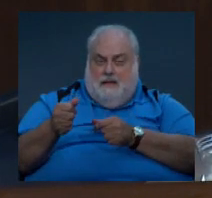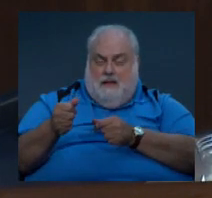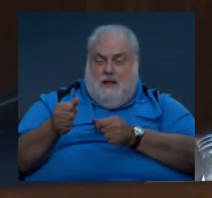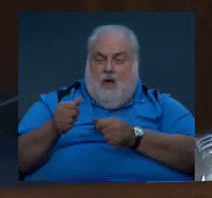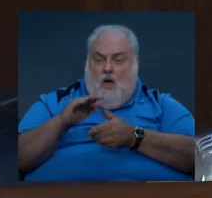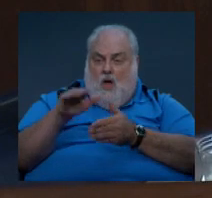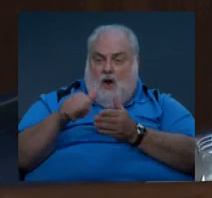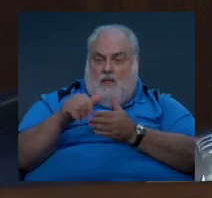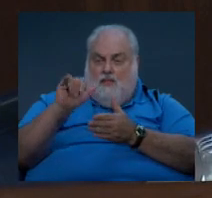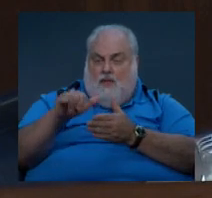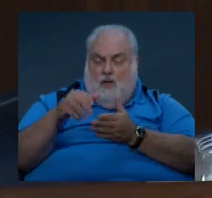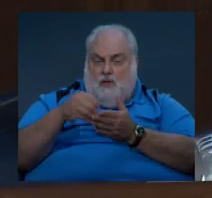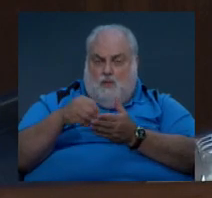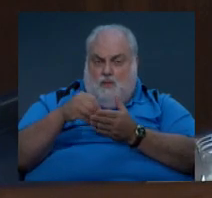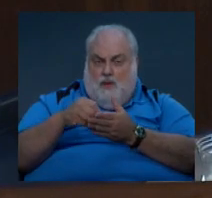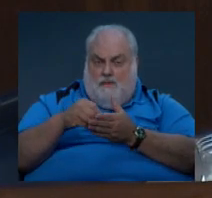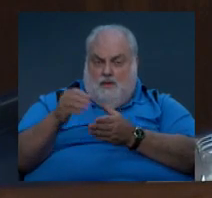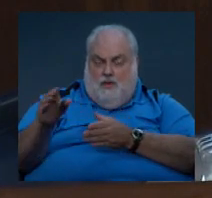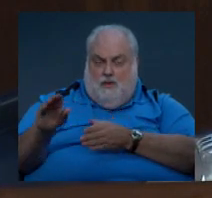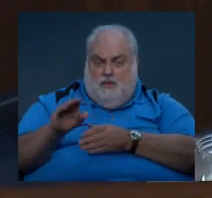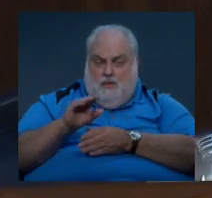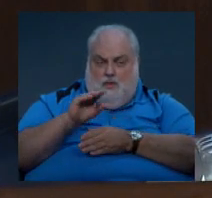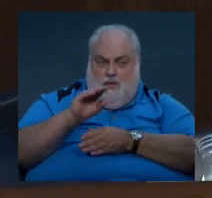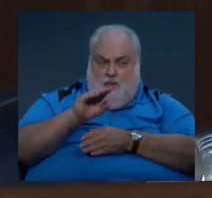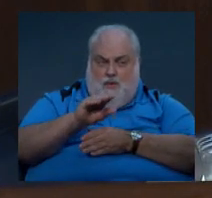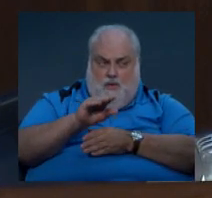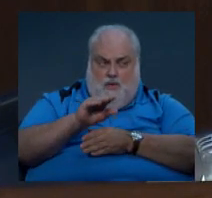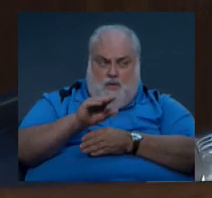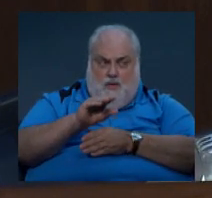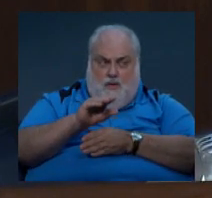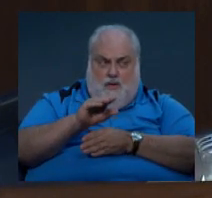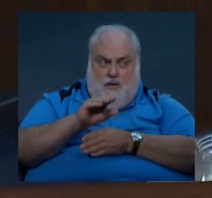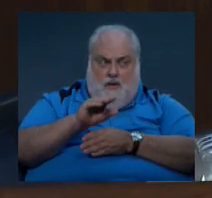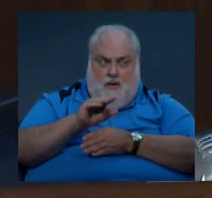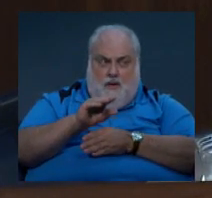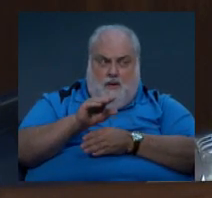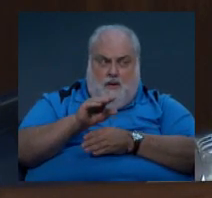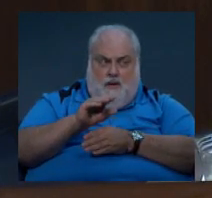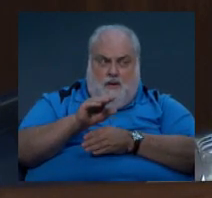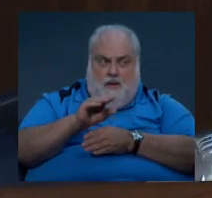of those revenues into the